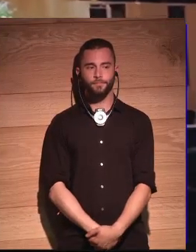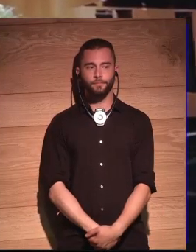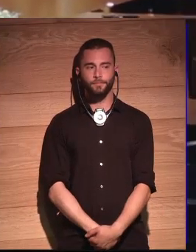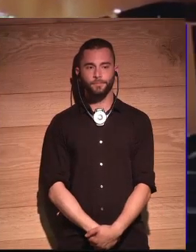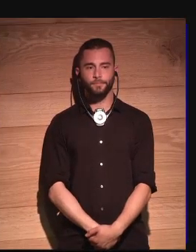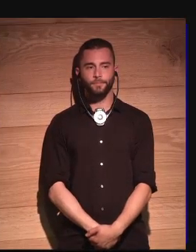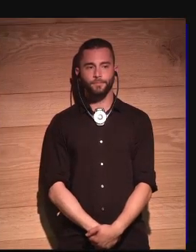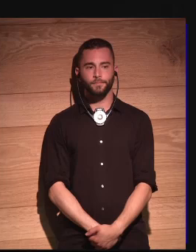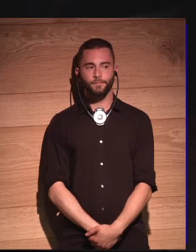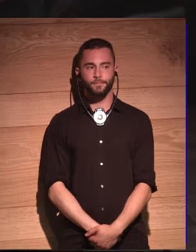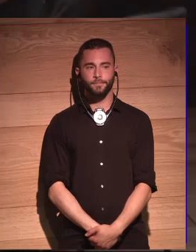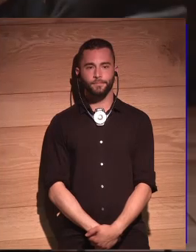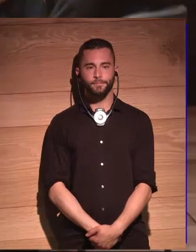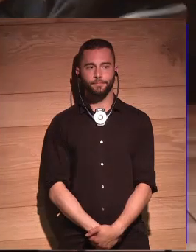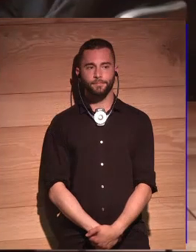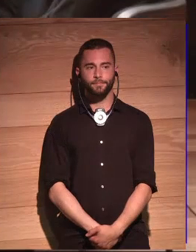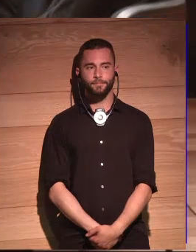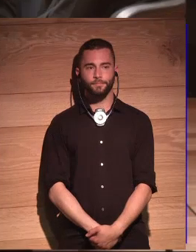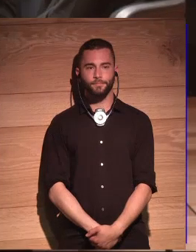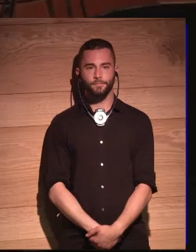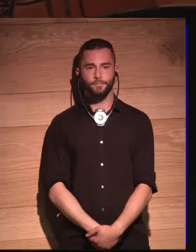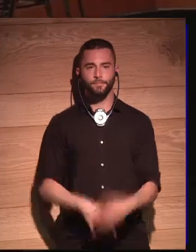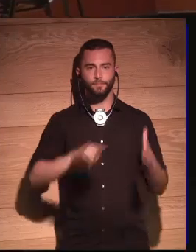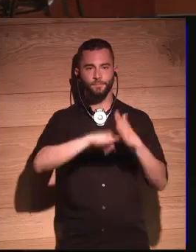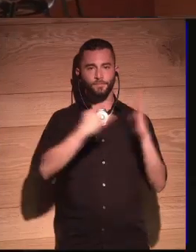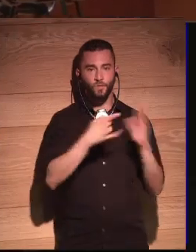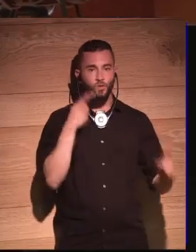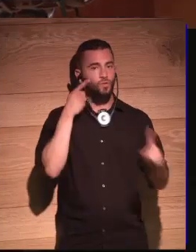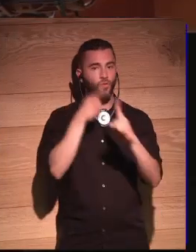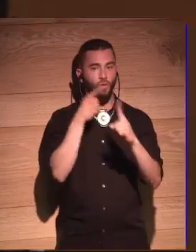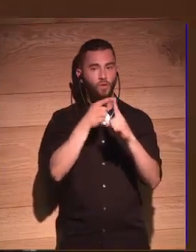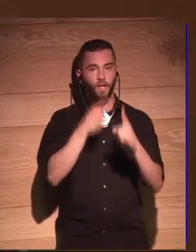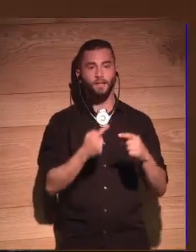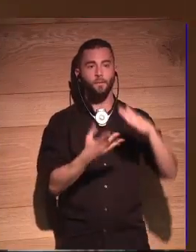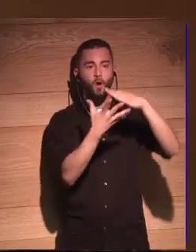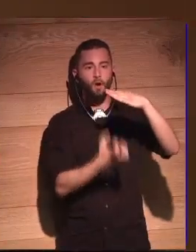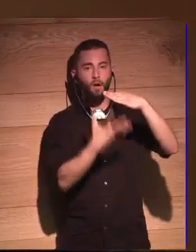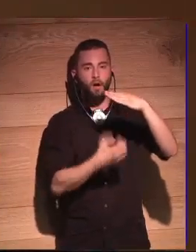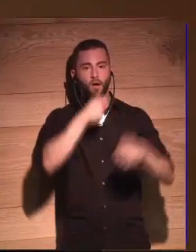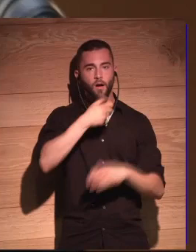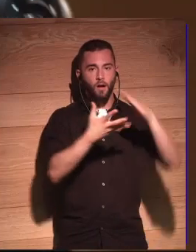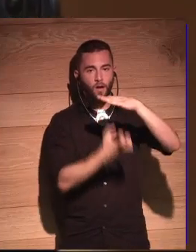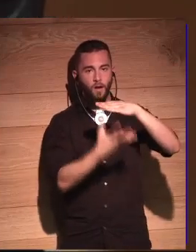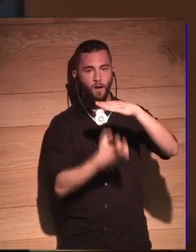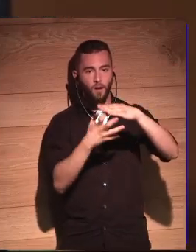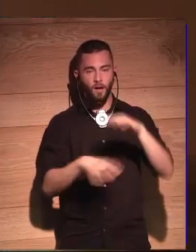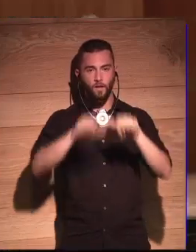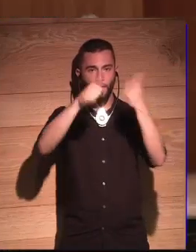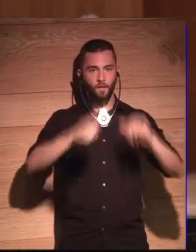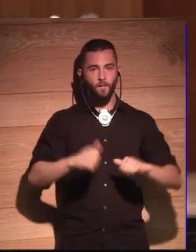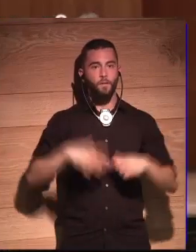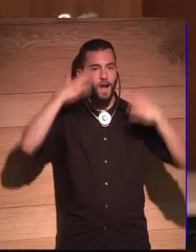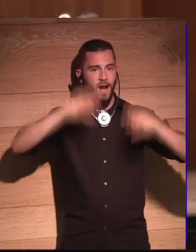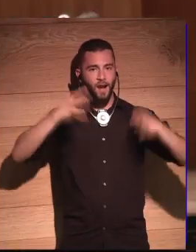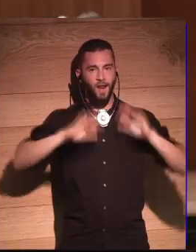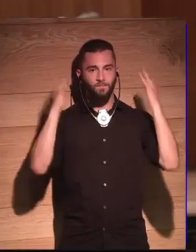Enjoy music from the stage and in a 360 degrees mode. This project is about